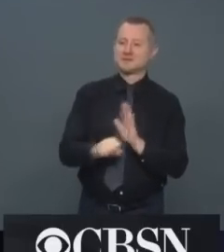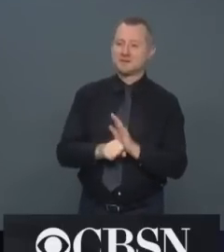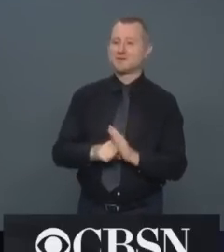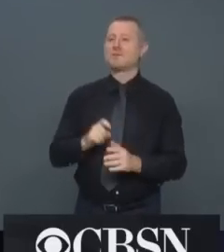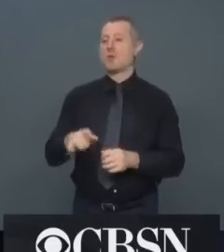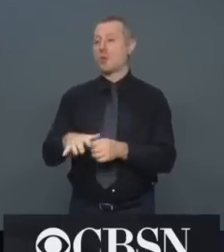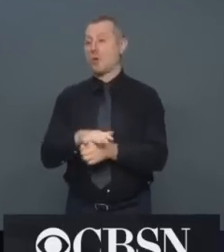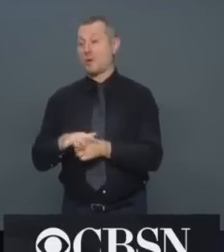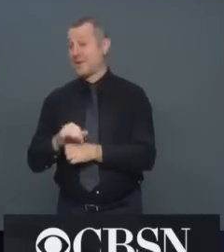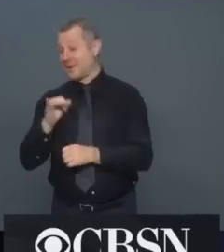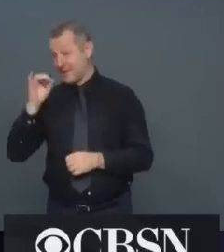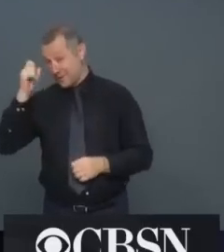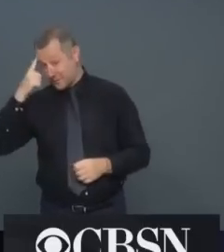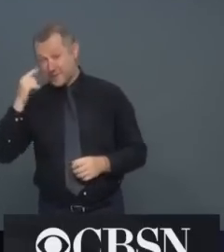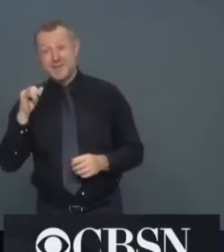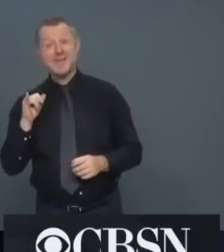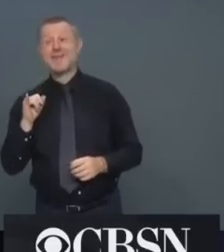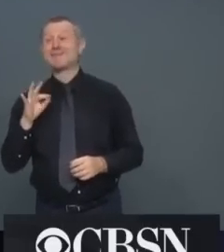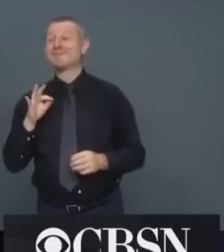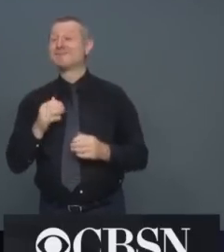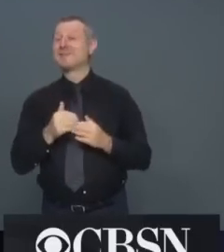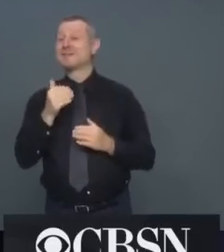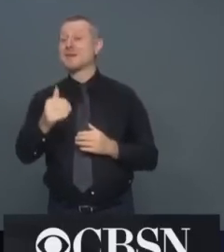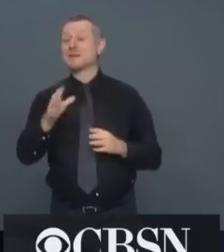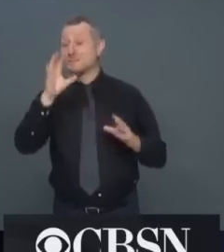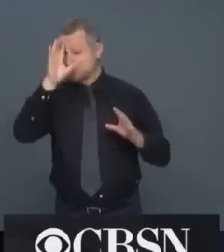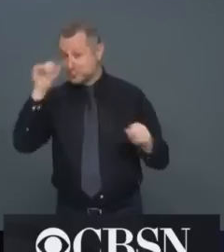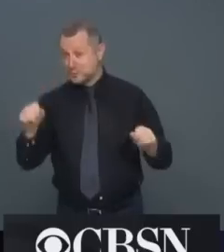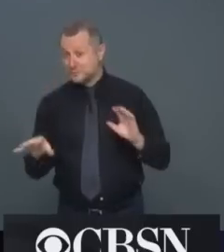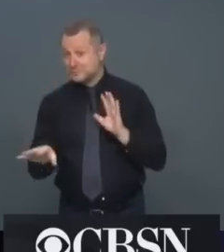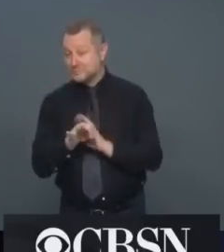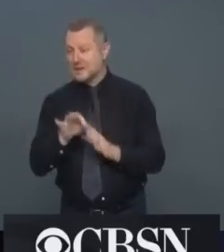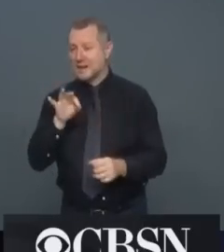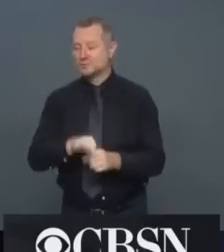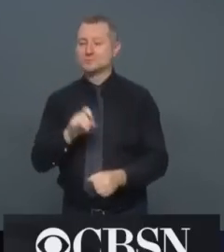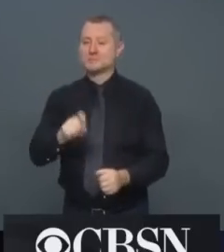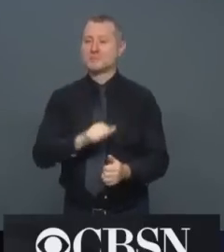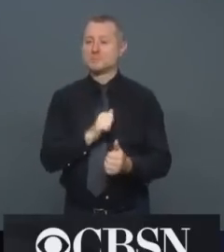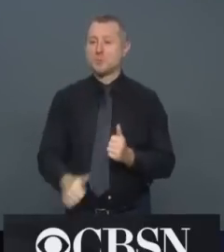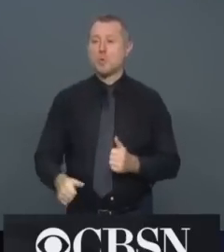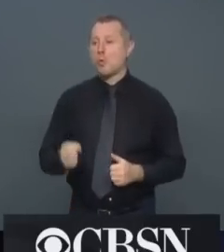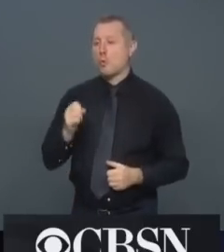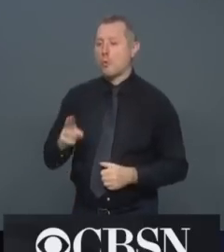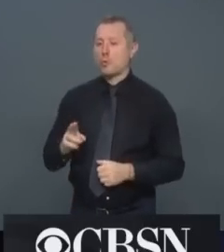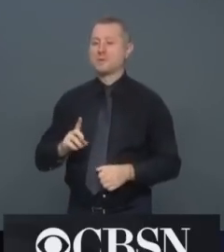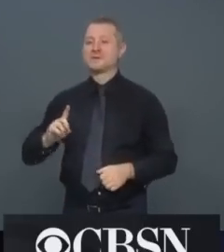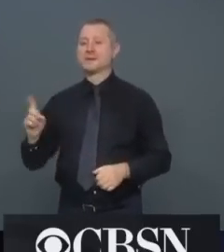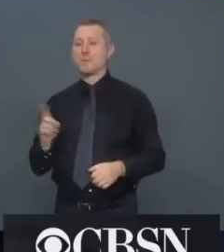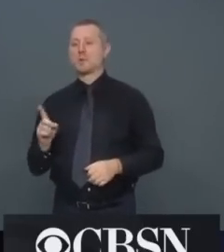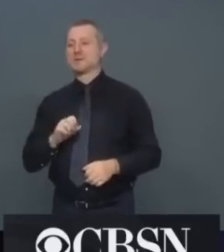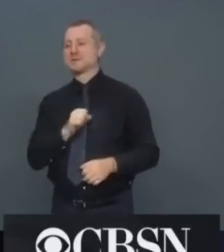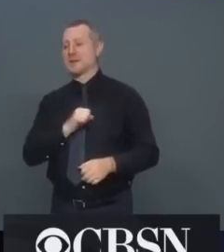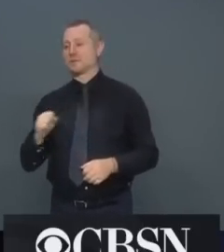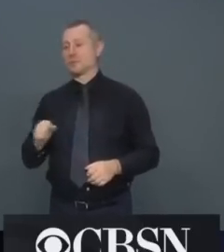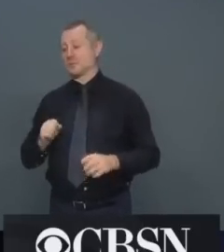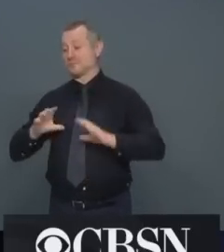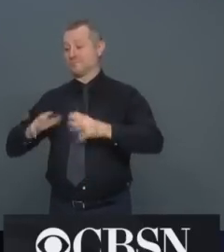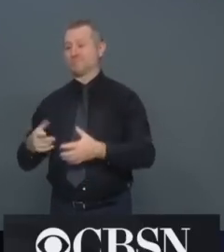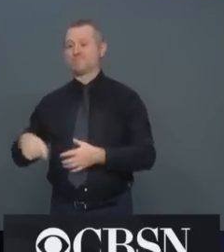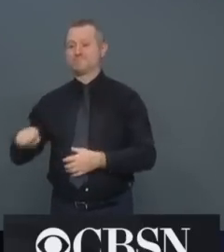president of the United States has to pass it, or a Democratic Senate has to pass